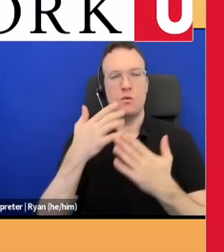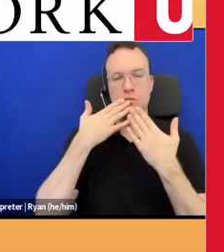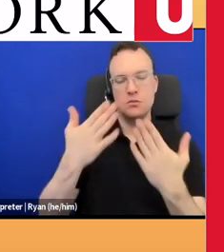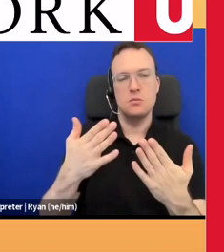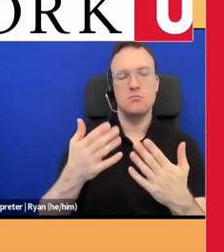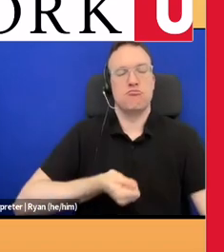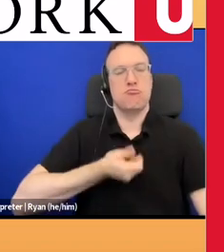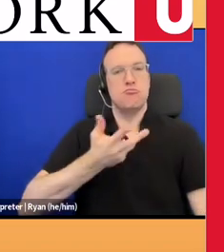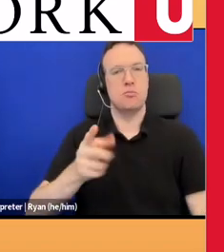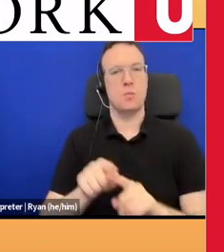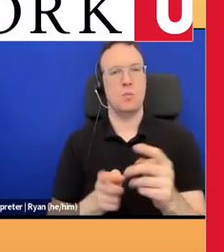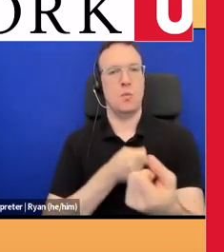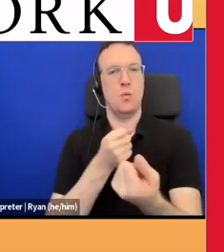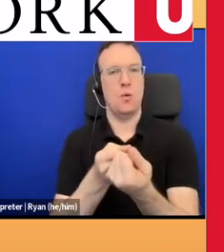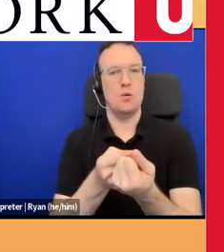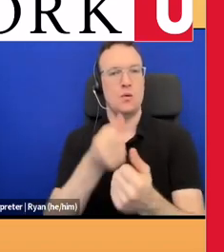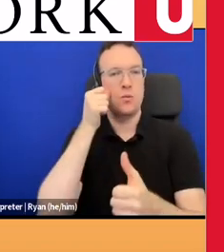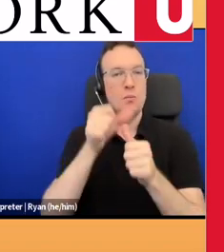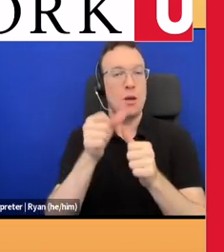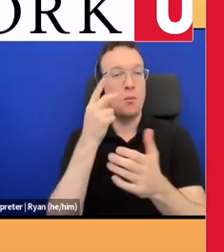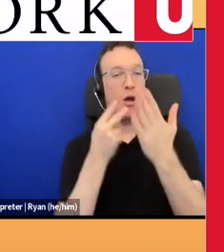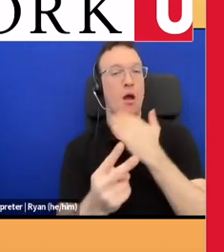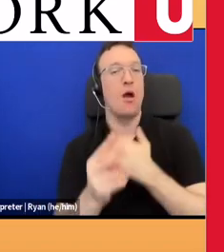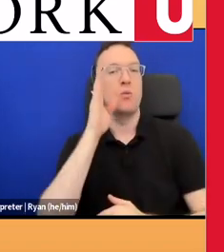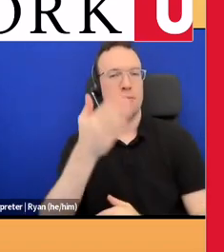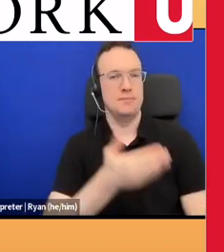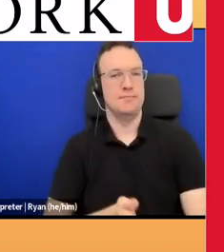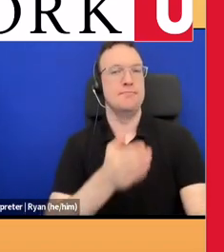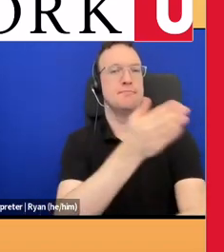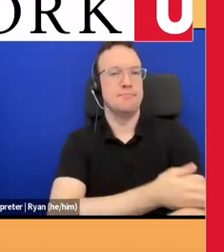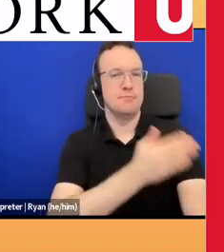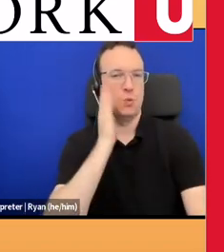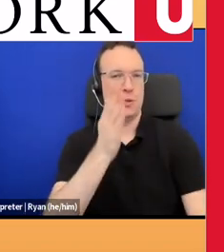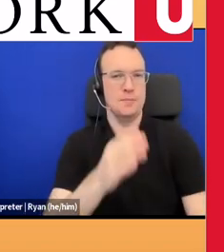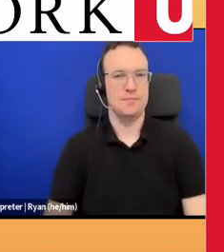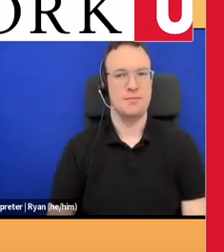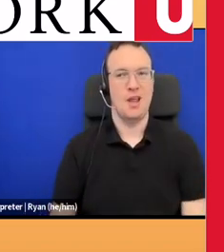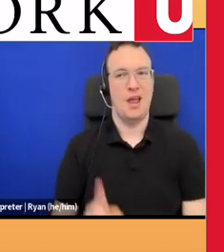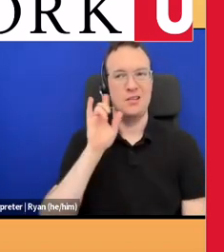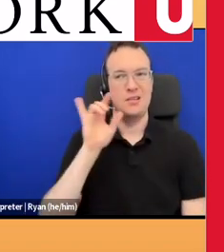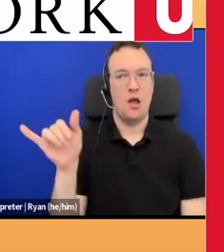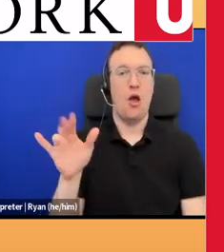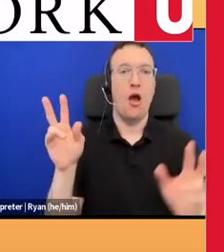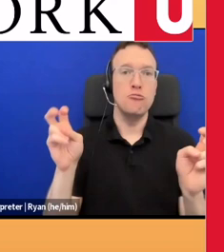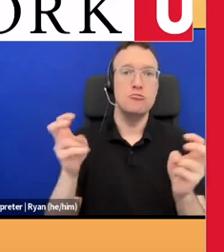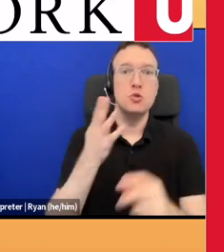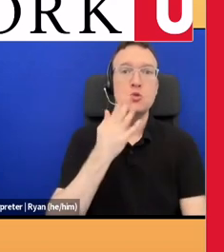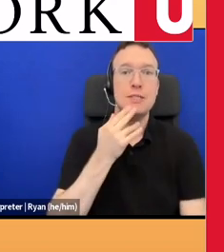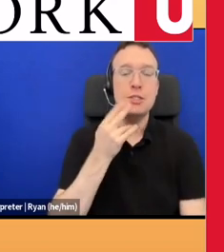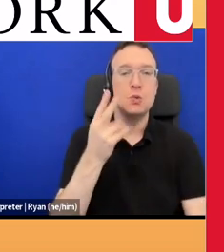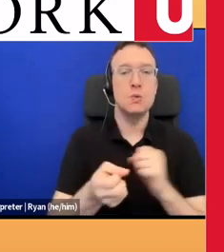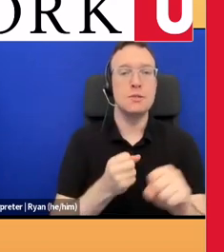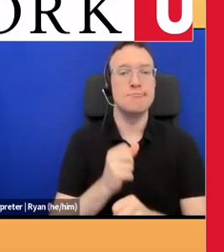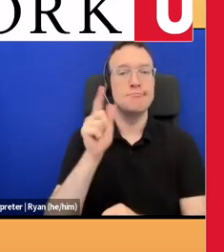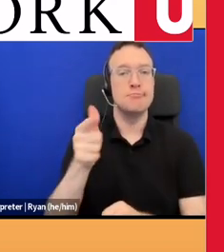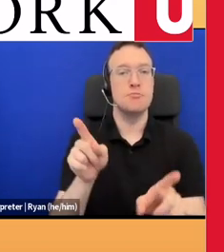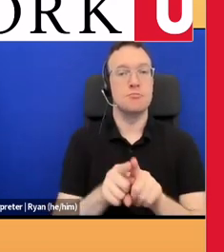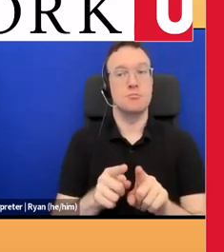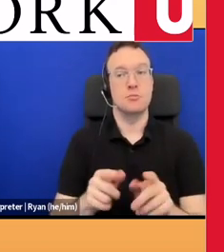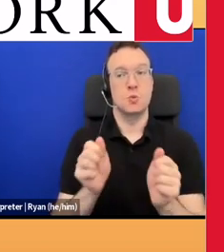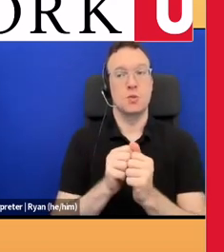that, quote, better days are yet to come. This sounds almost quaint 2 years later and in light of recent events.